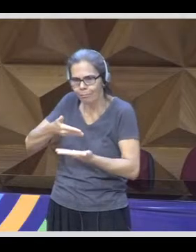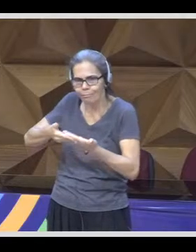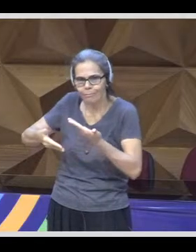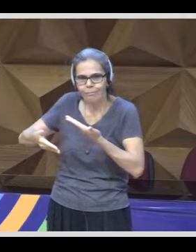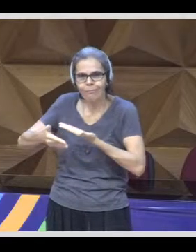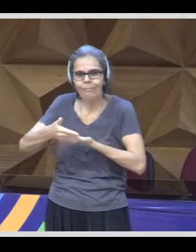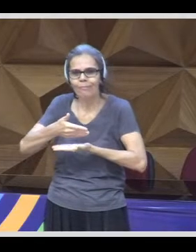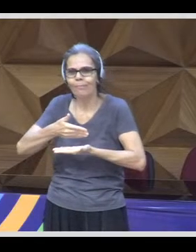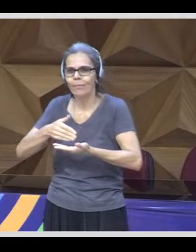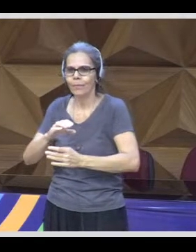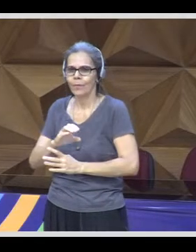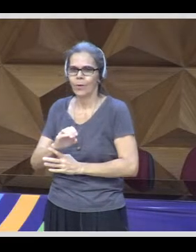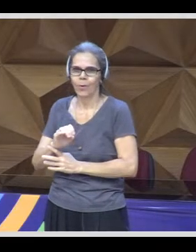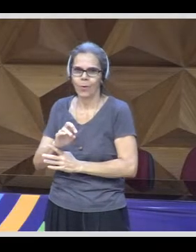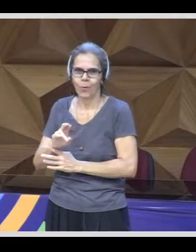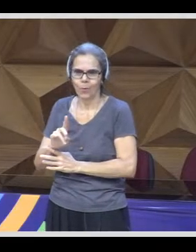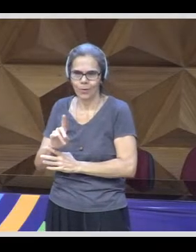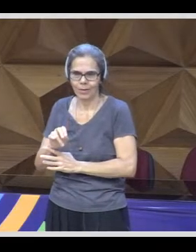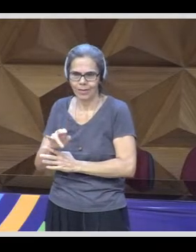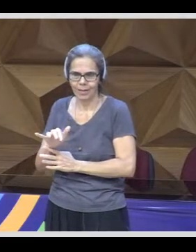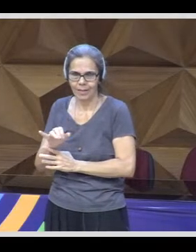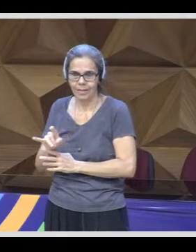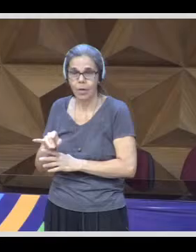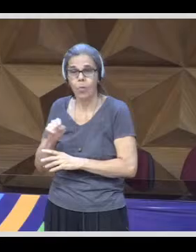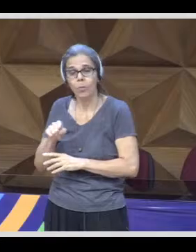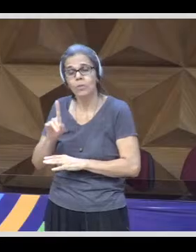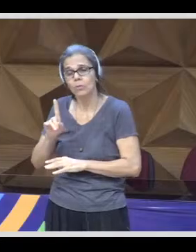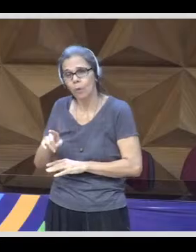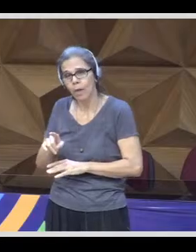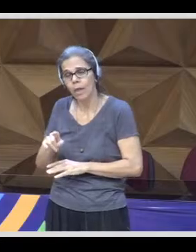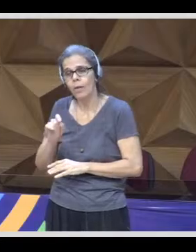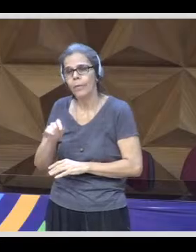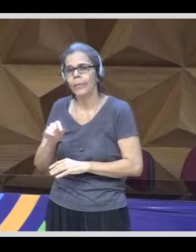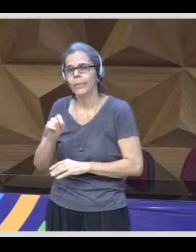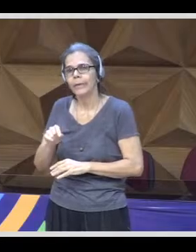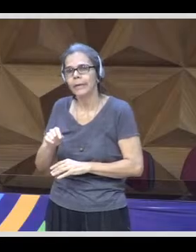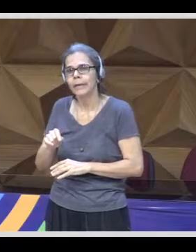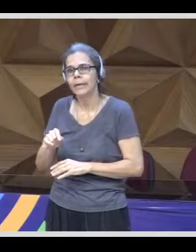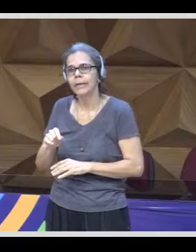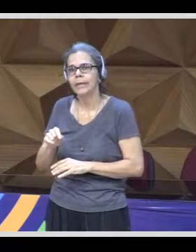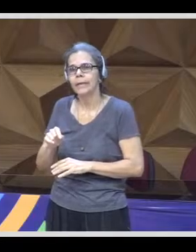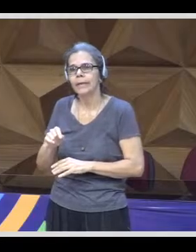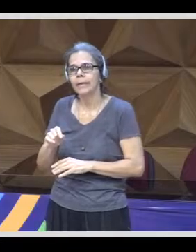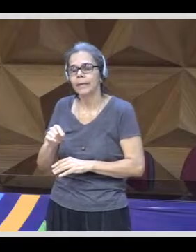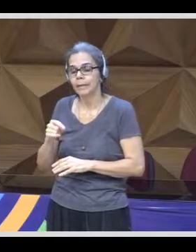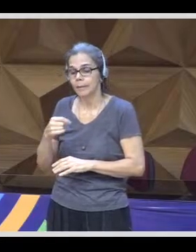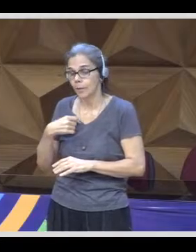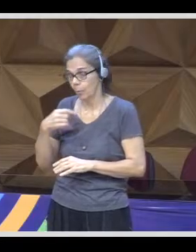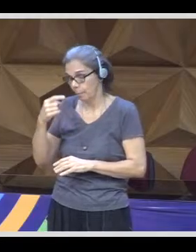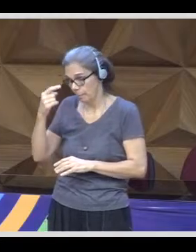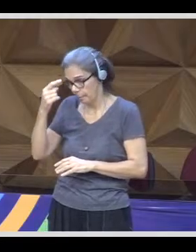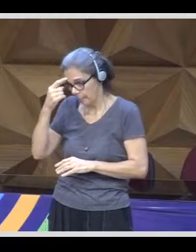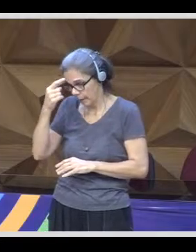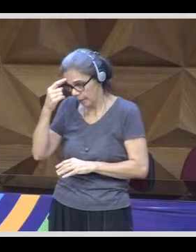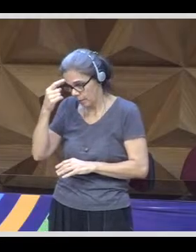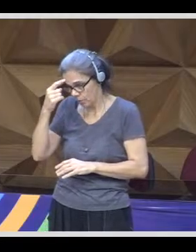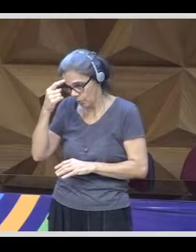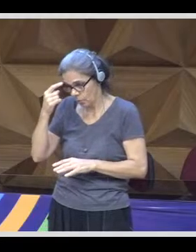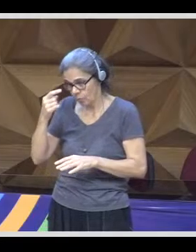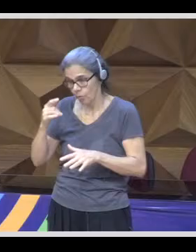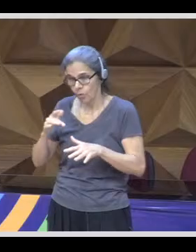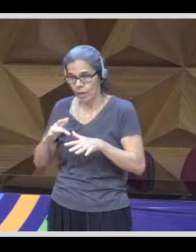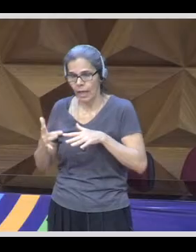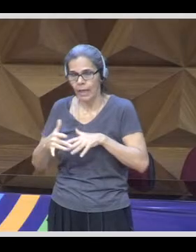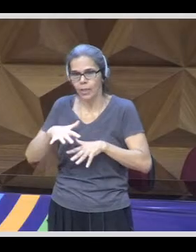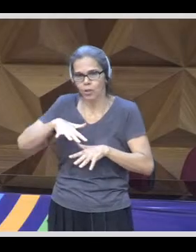is something that it's called network backbone extraction or data sparsification in network sparsification. There